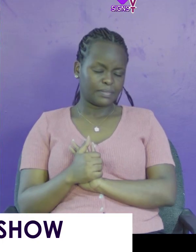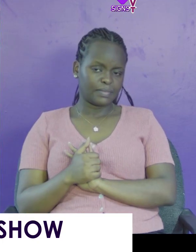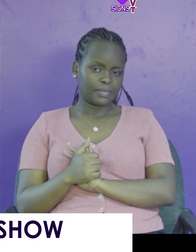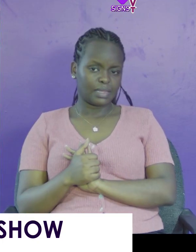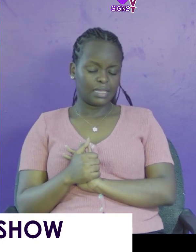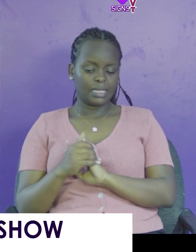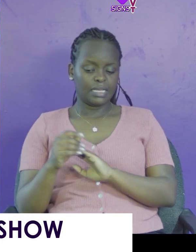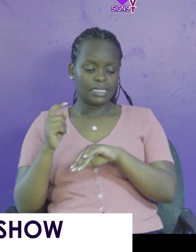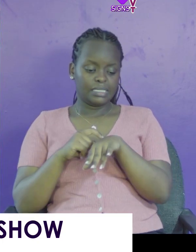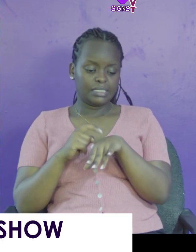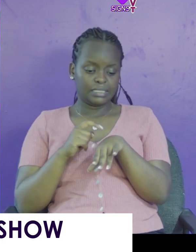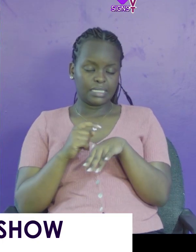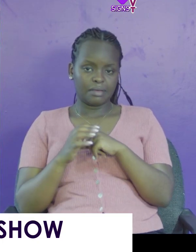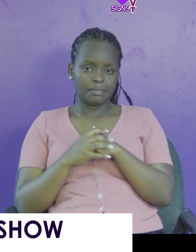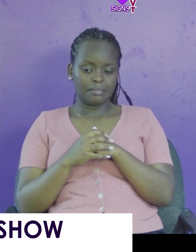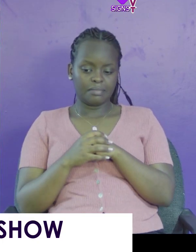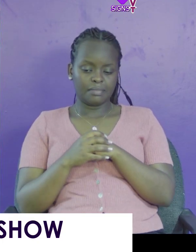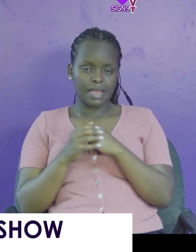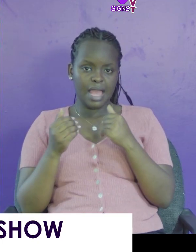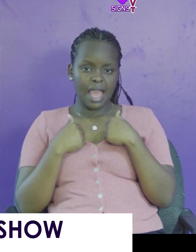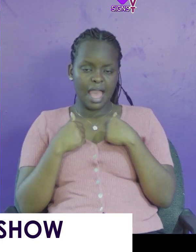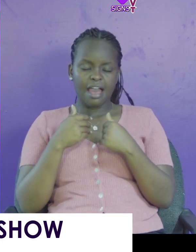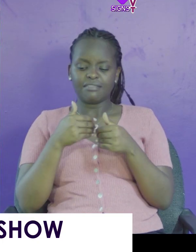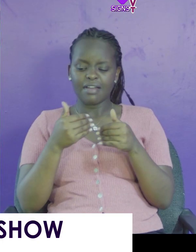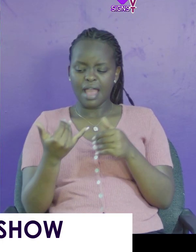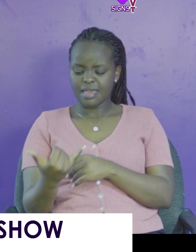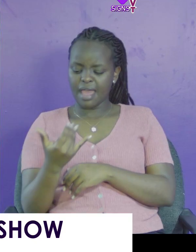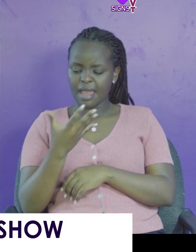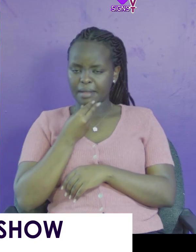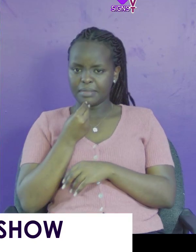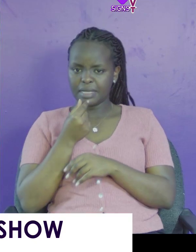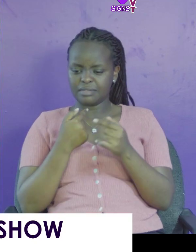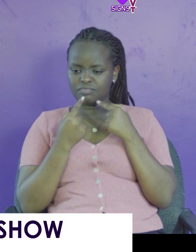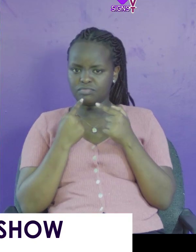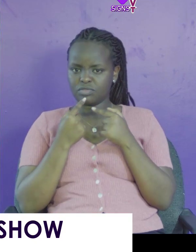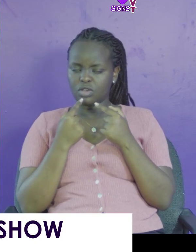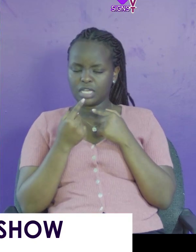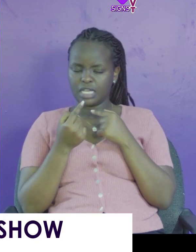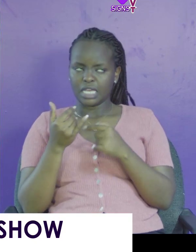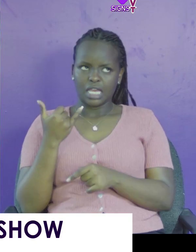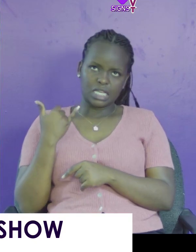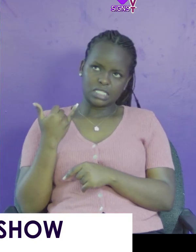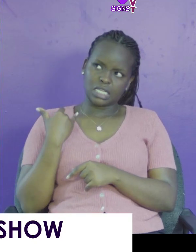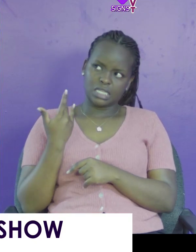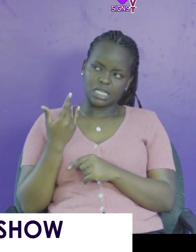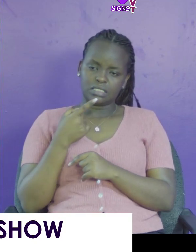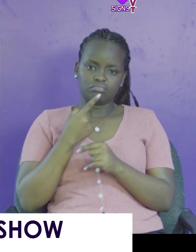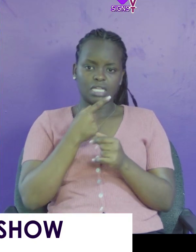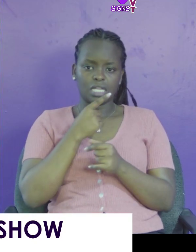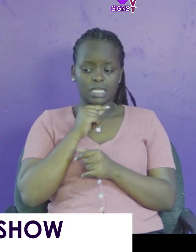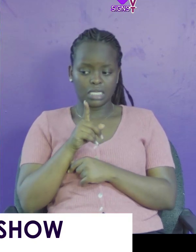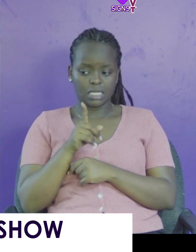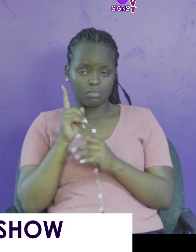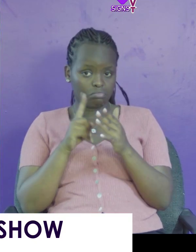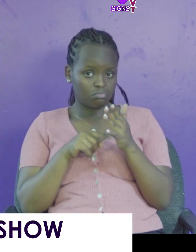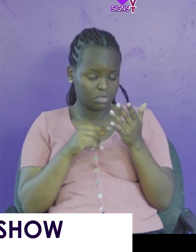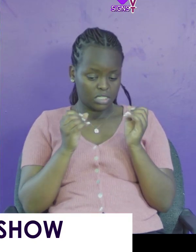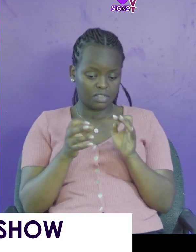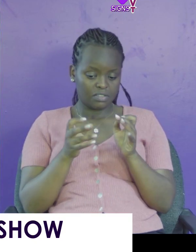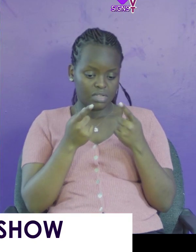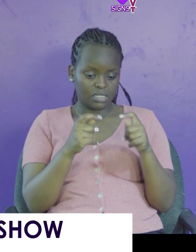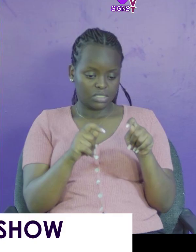when there is a young man that I was talking to, I think it was yesterday, that I was telling him that if you try